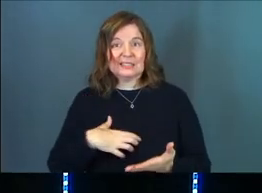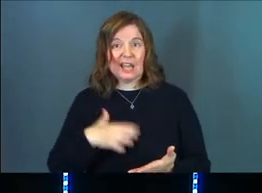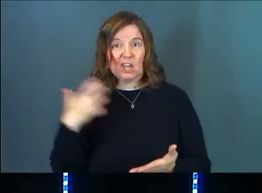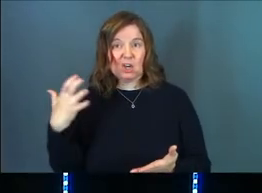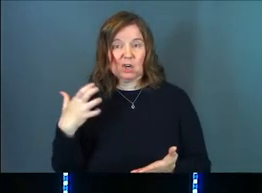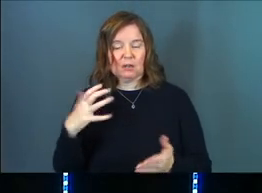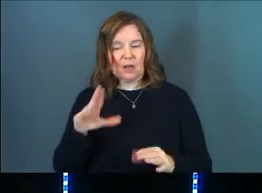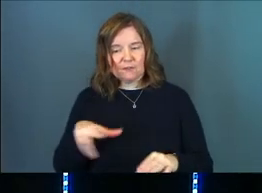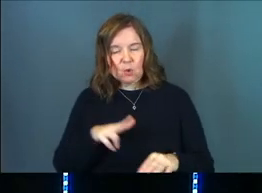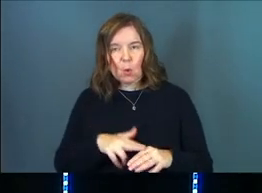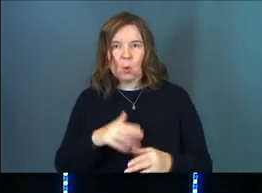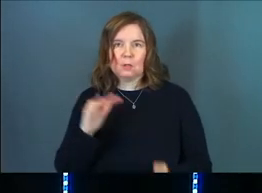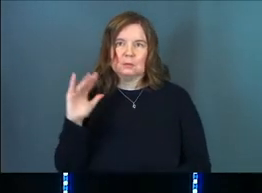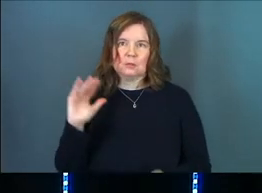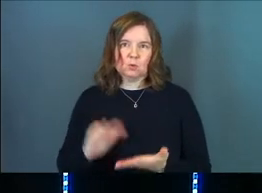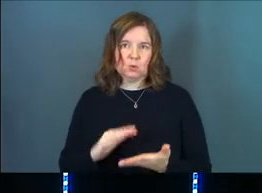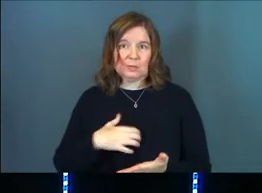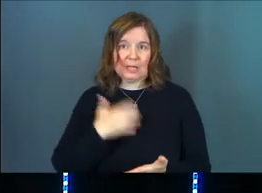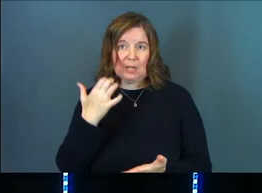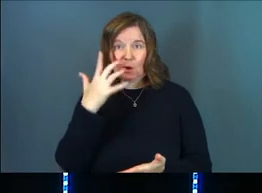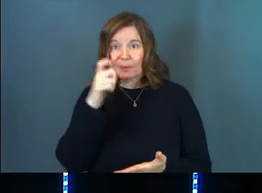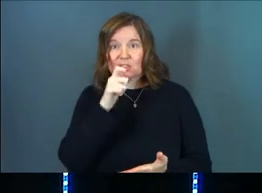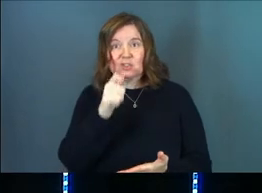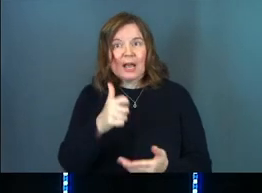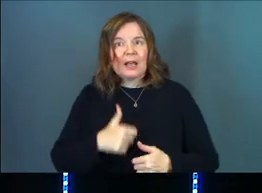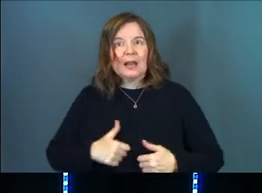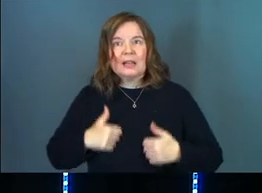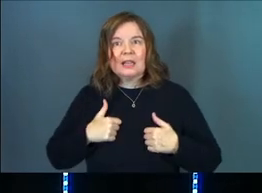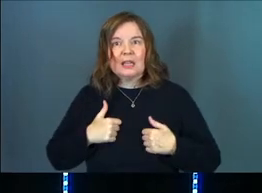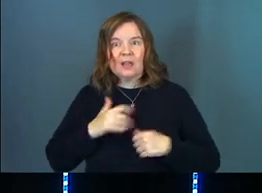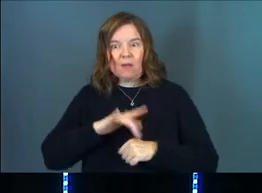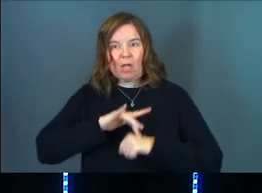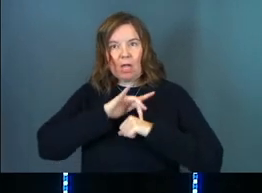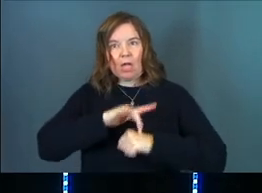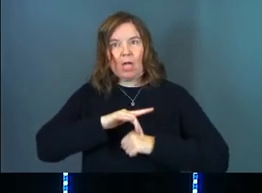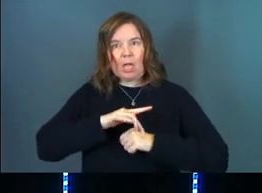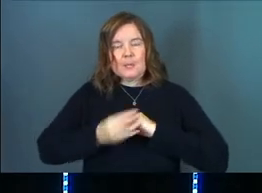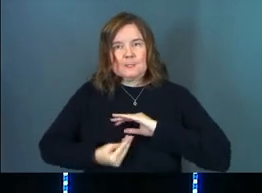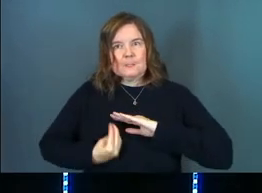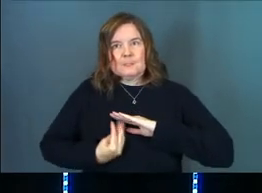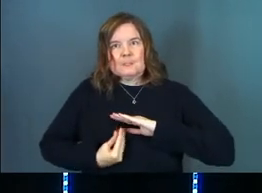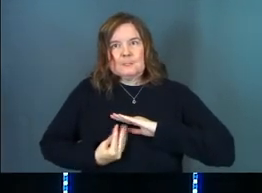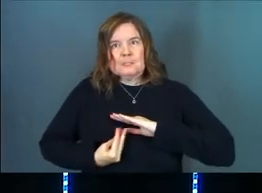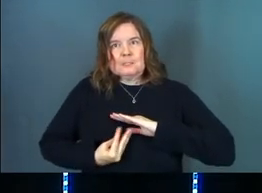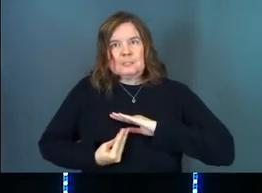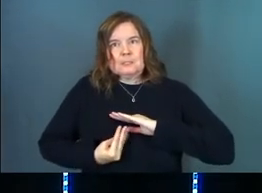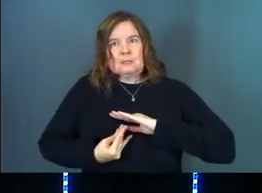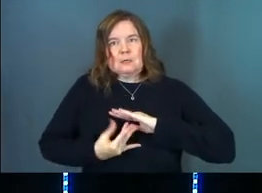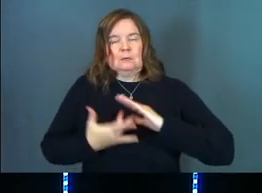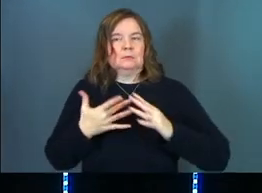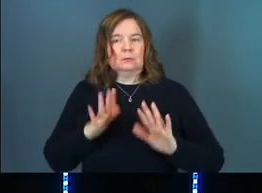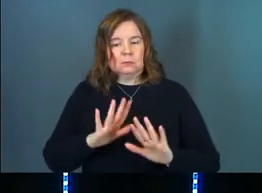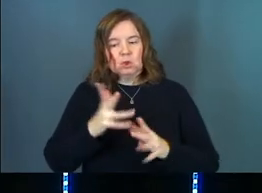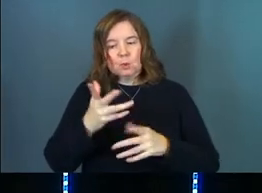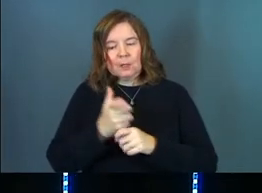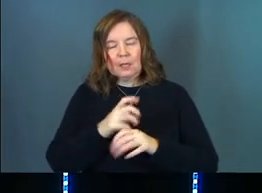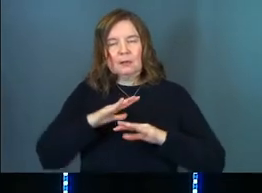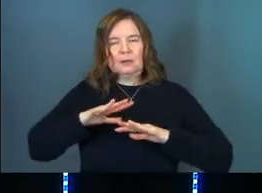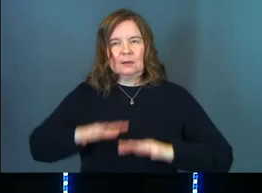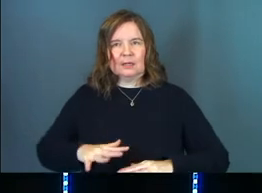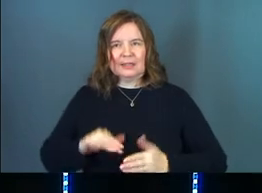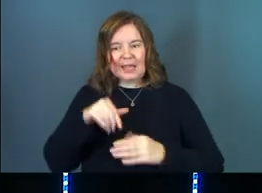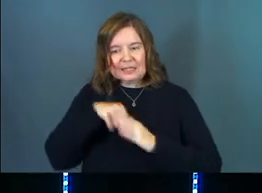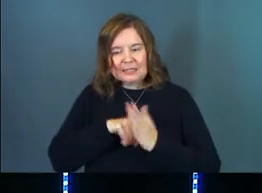anger. Of course you're going to get less anger in your life because you're not going to live in anger and stir anger and feed anger. You're going to get that